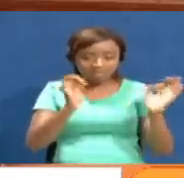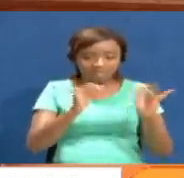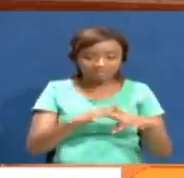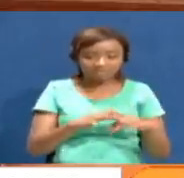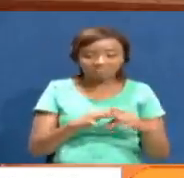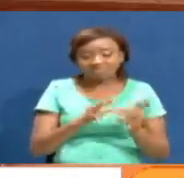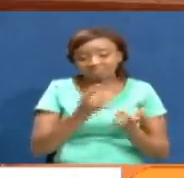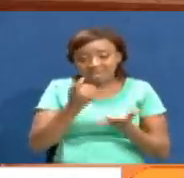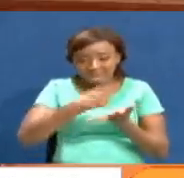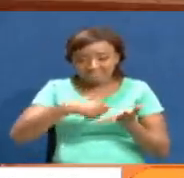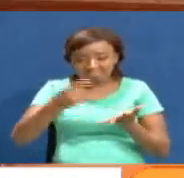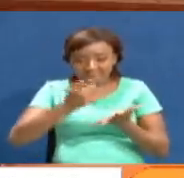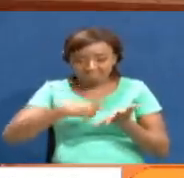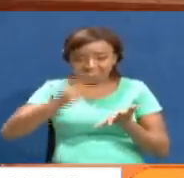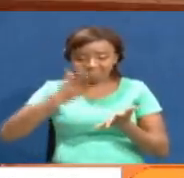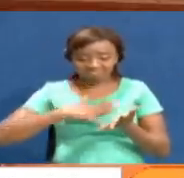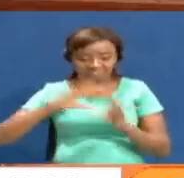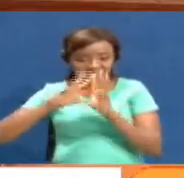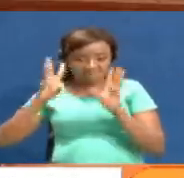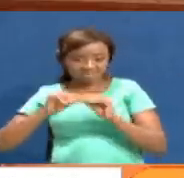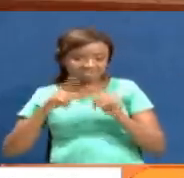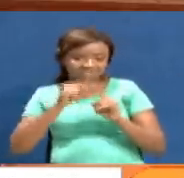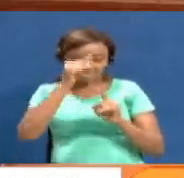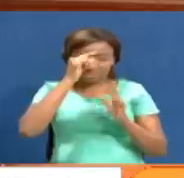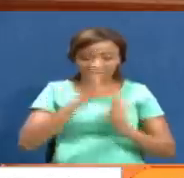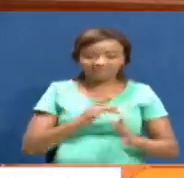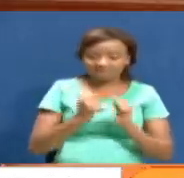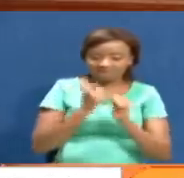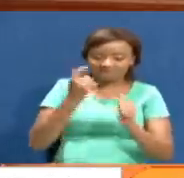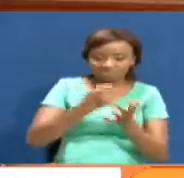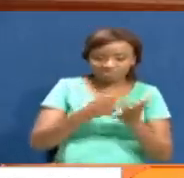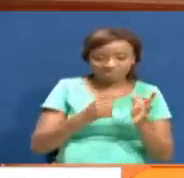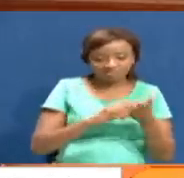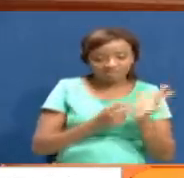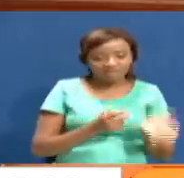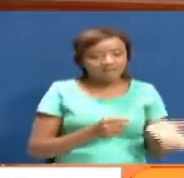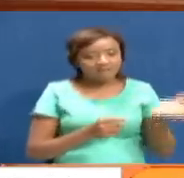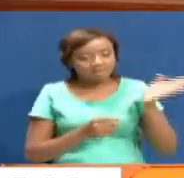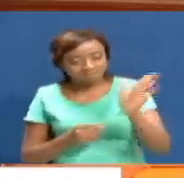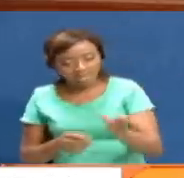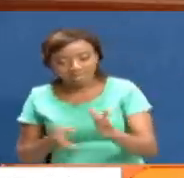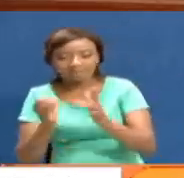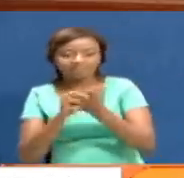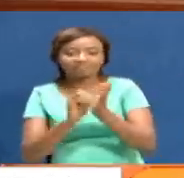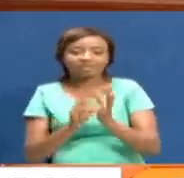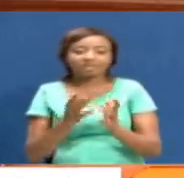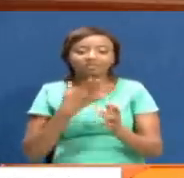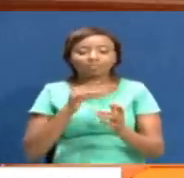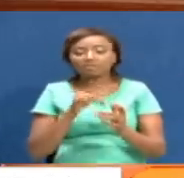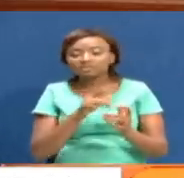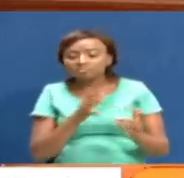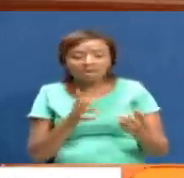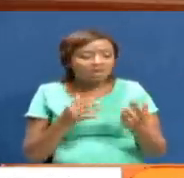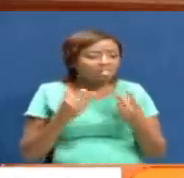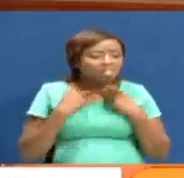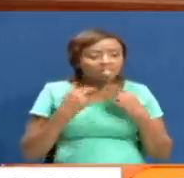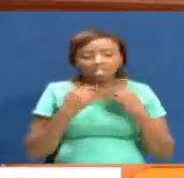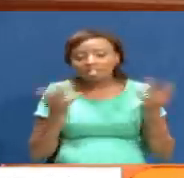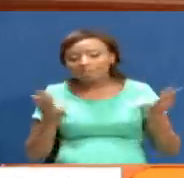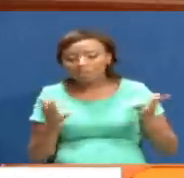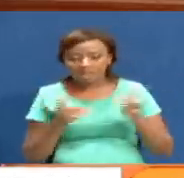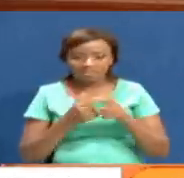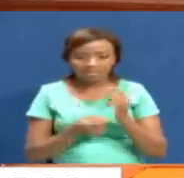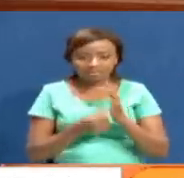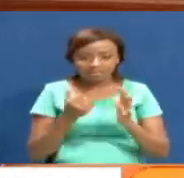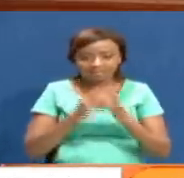governor refused to sign. So it's gone back to the assembly. So I'm waiting for them to clear whatever hurdles they have. As